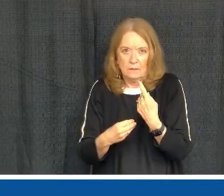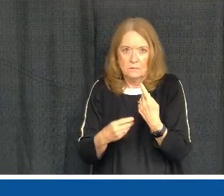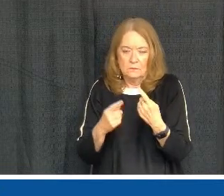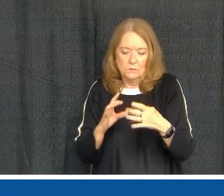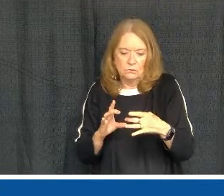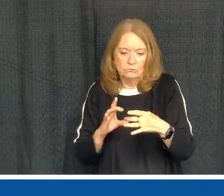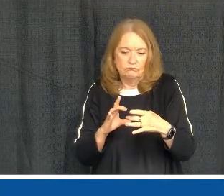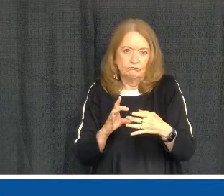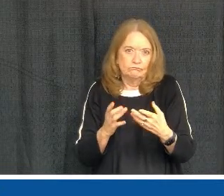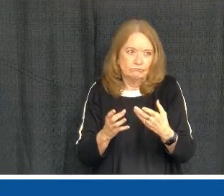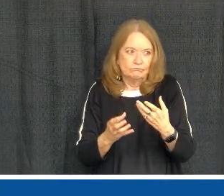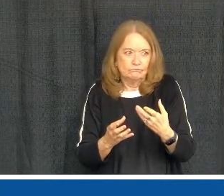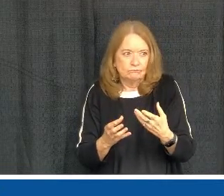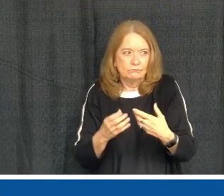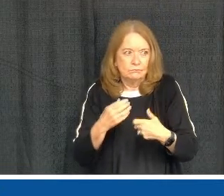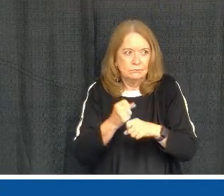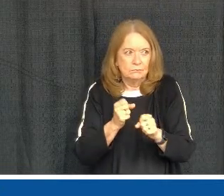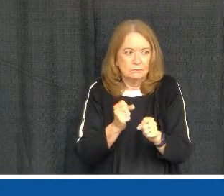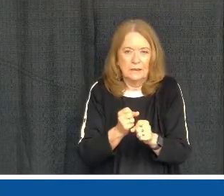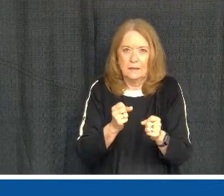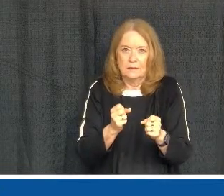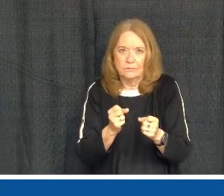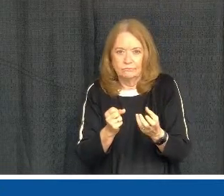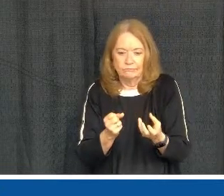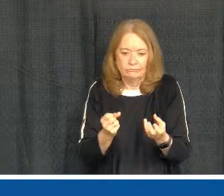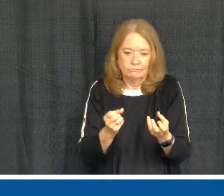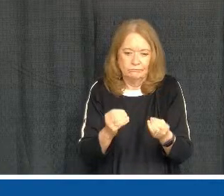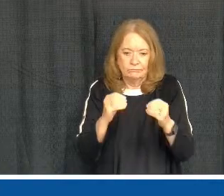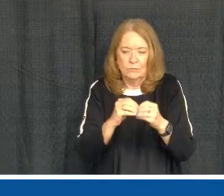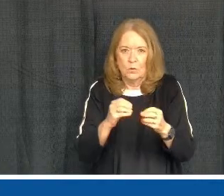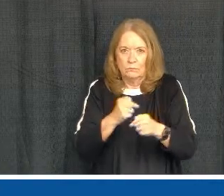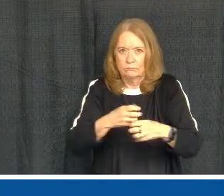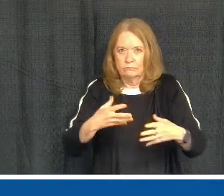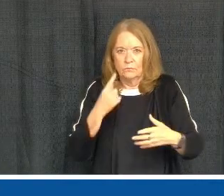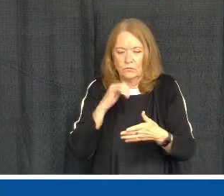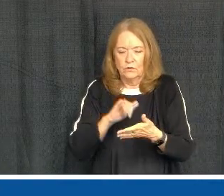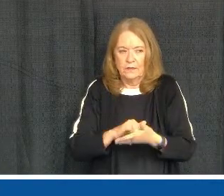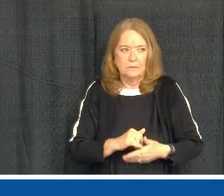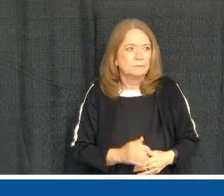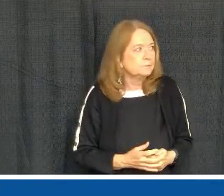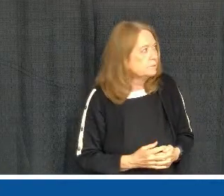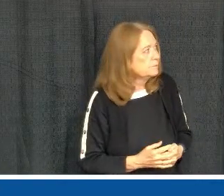to accommodate that new parcel on the property.